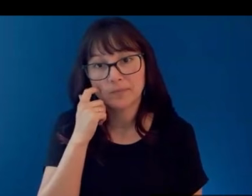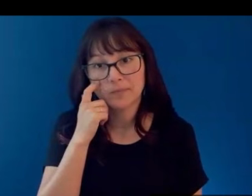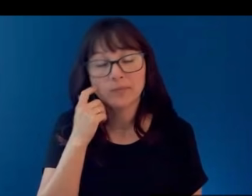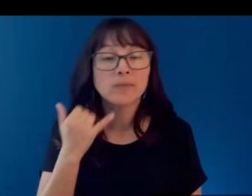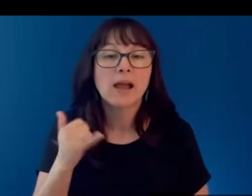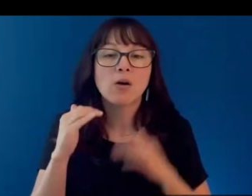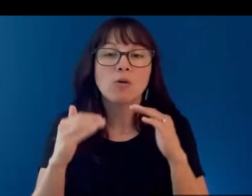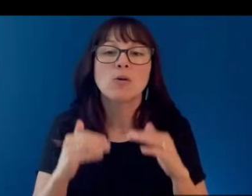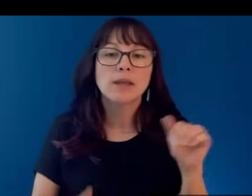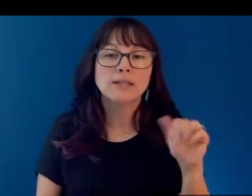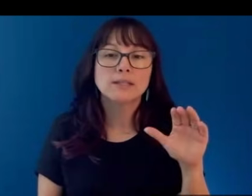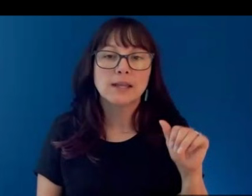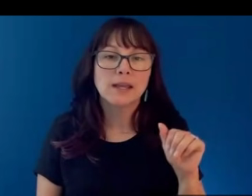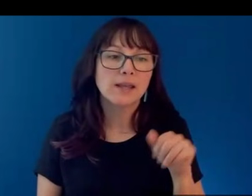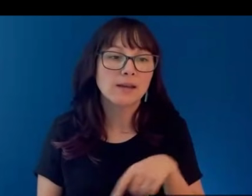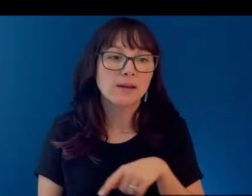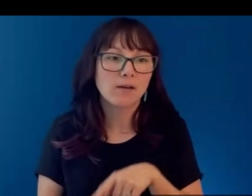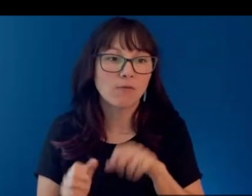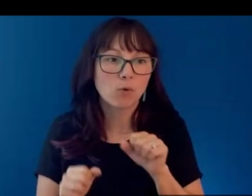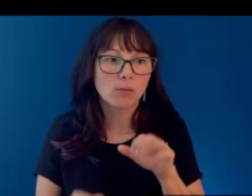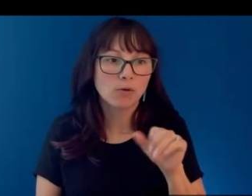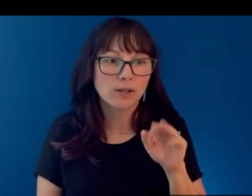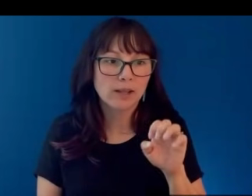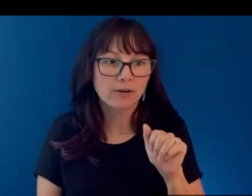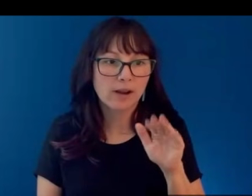Now, the Affordable Care Act.